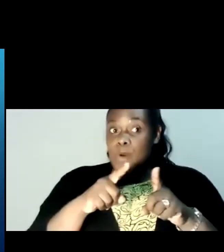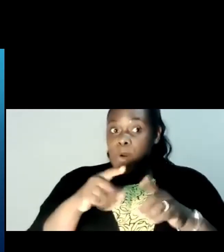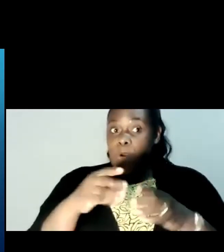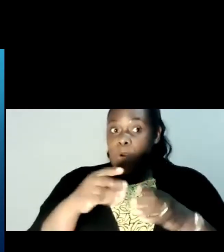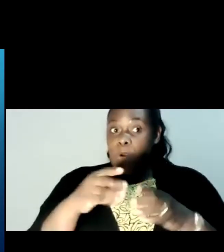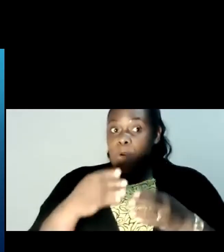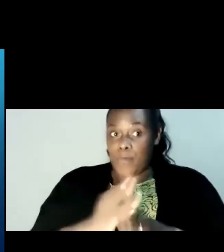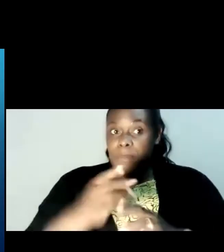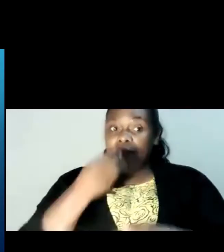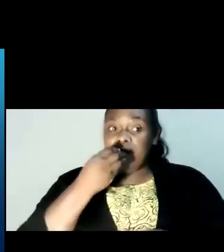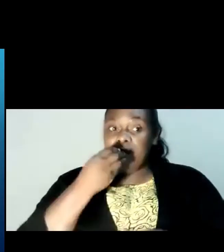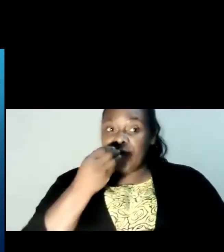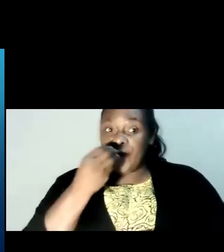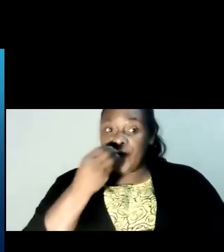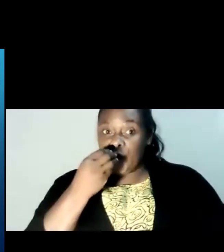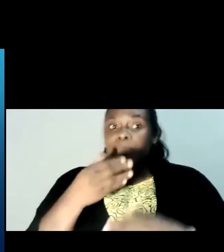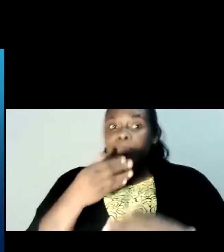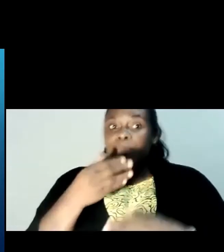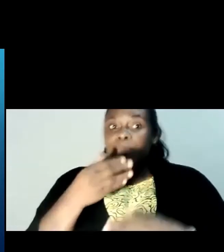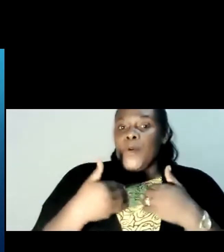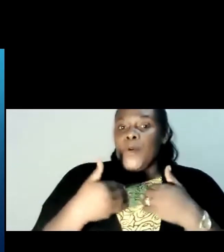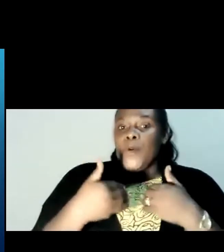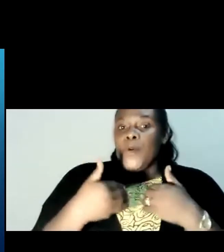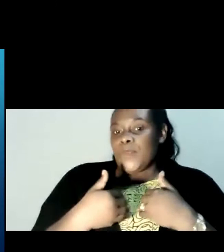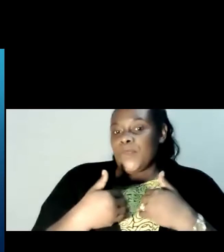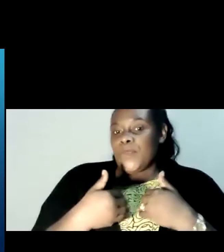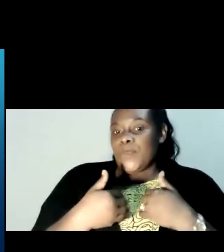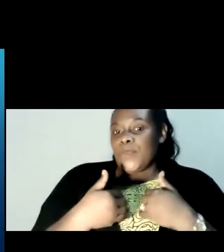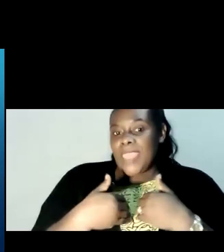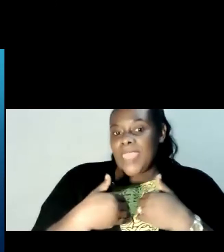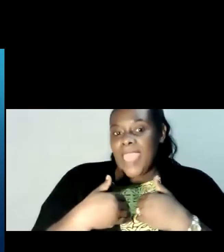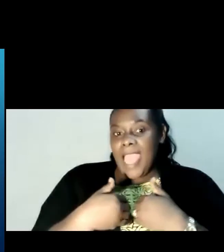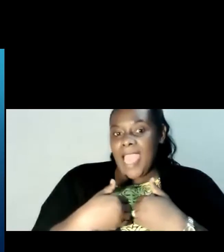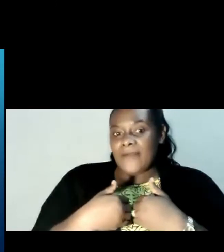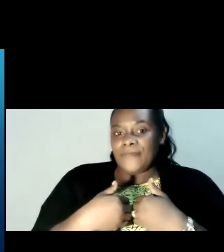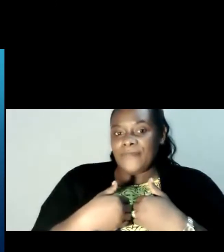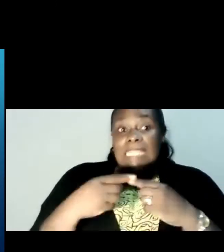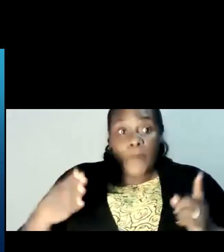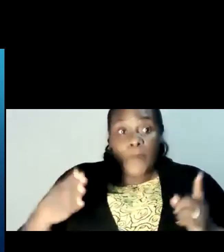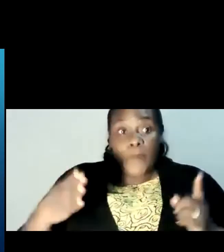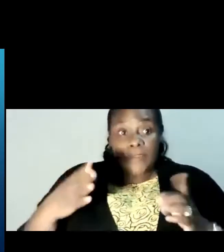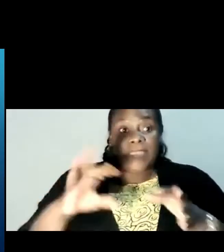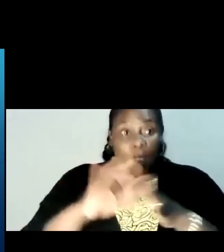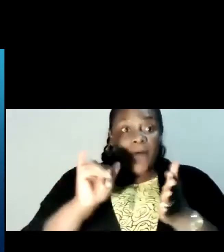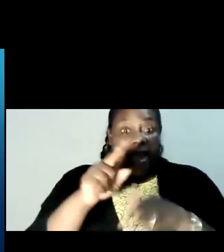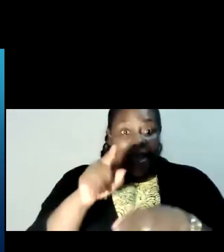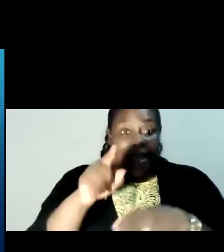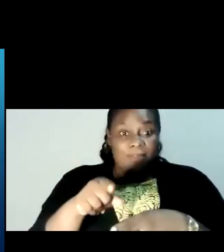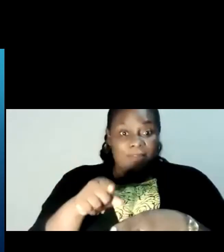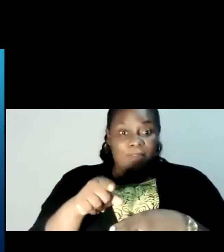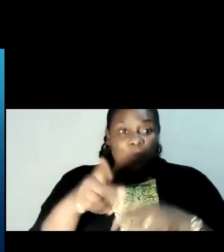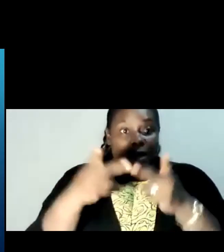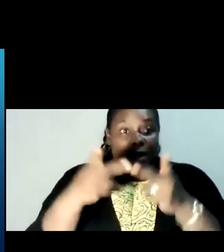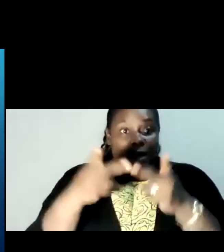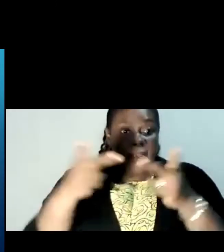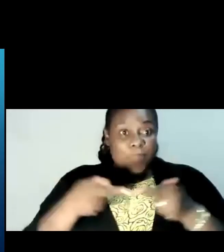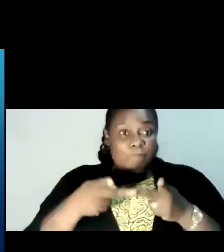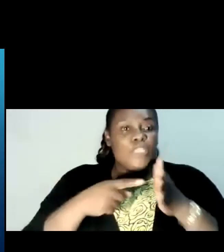have almost the opposite of this, of what this plate is showing. This plate is showing